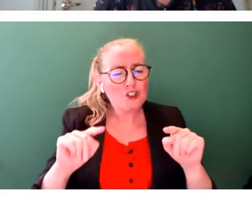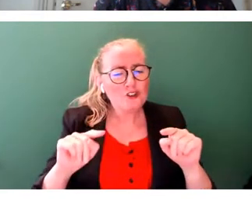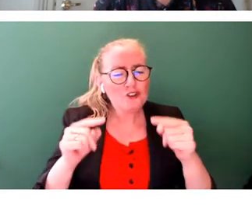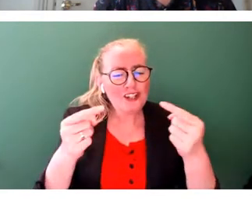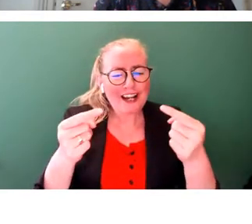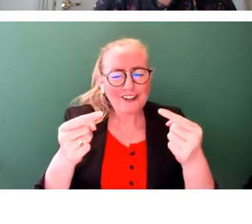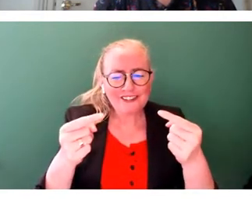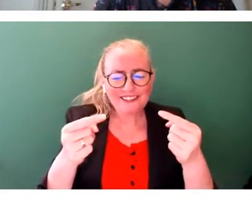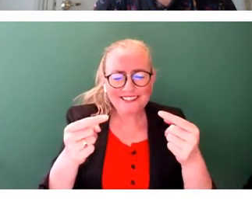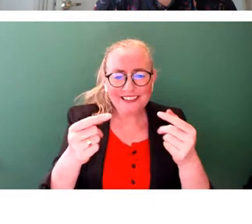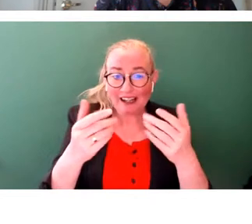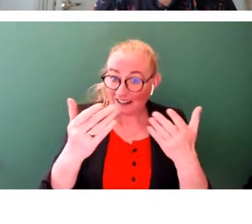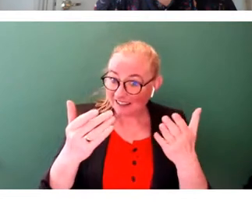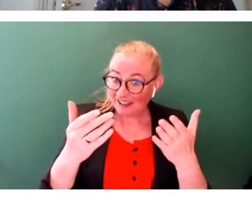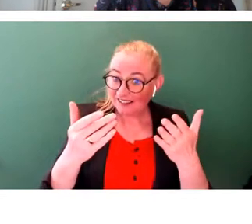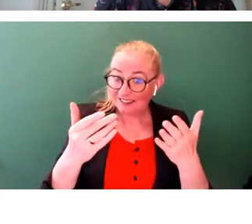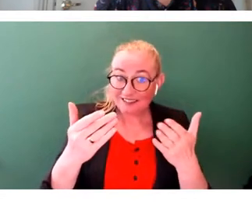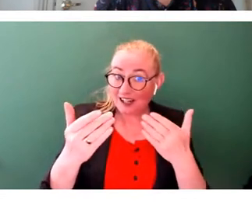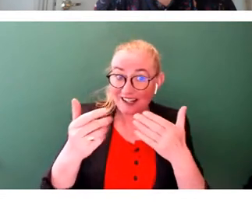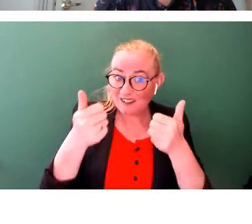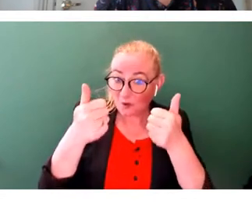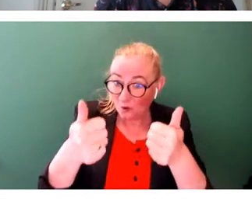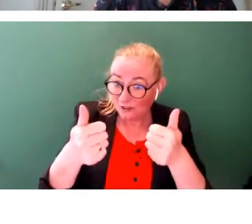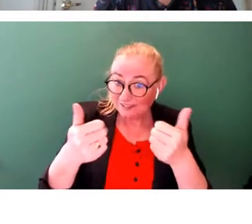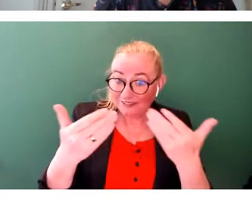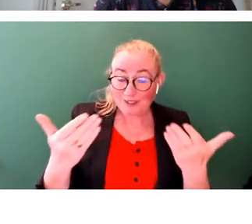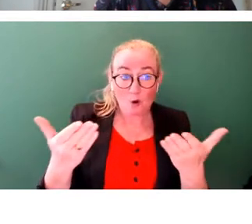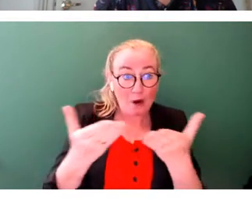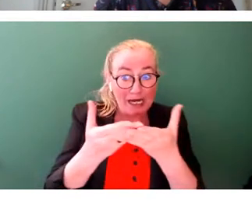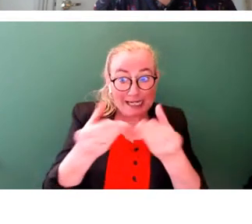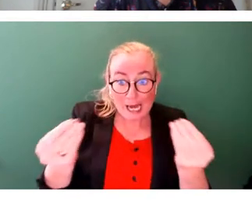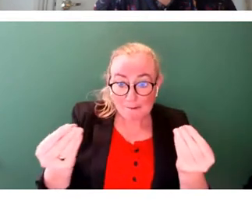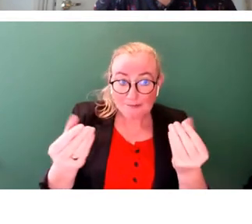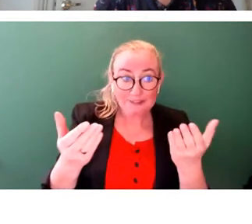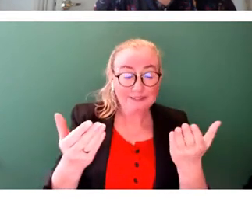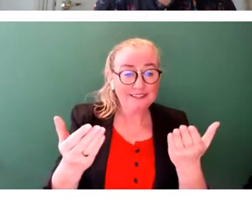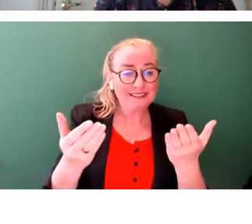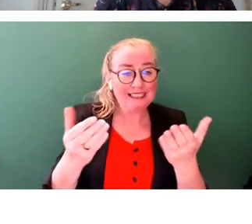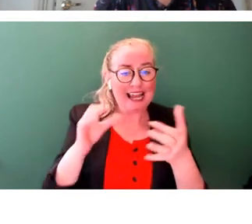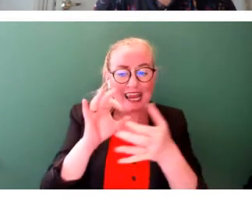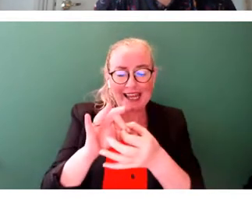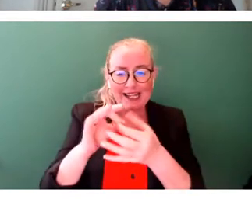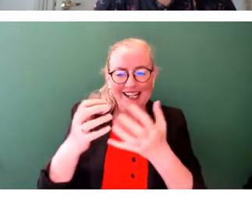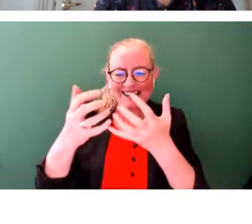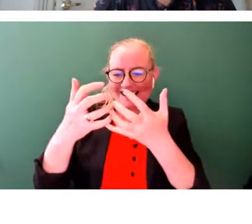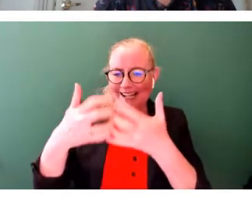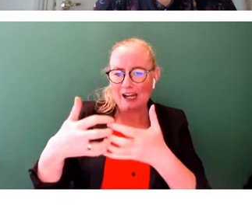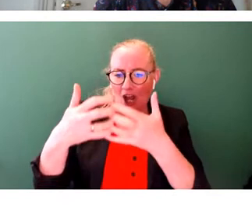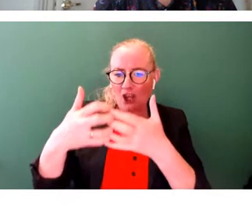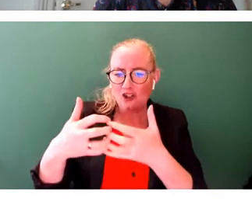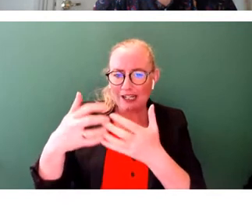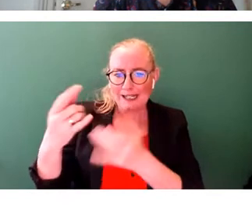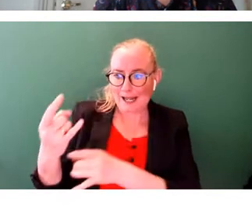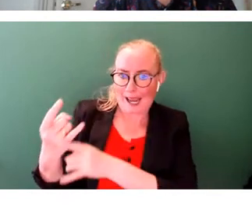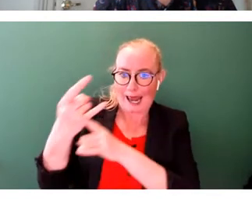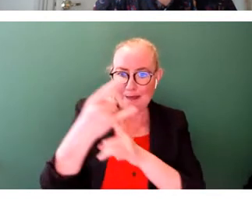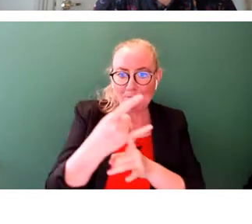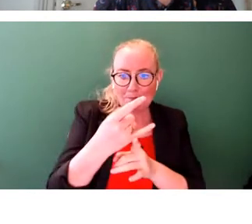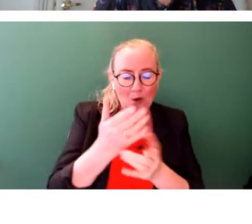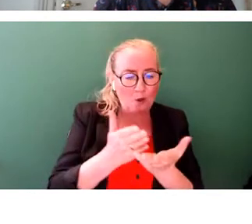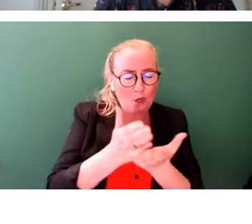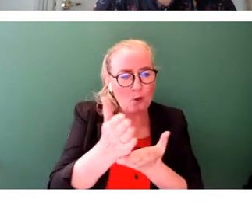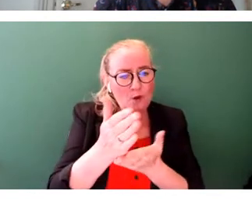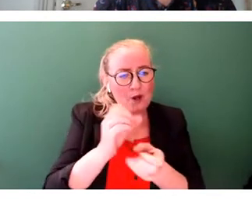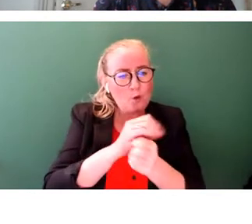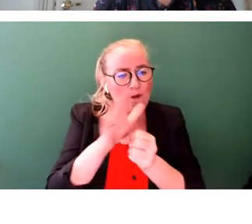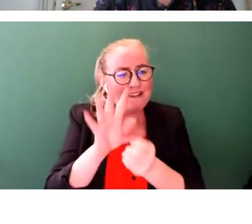how well has that worked, and what have the gaps been in terms of technology stepping in COVID-19? I know, Julie,